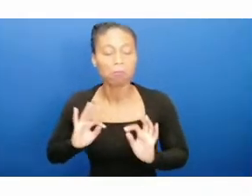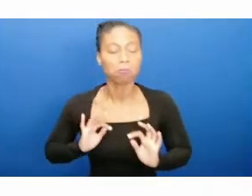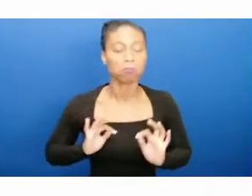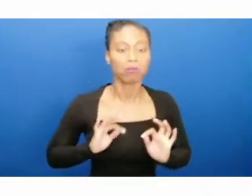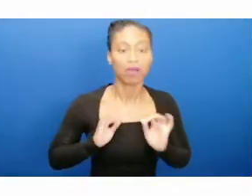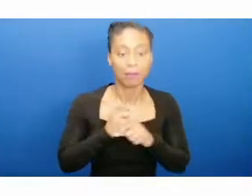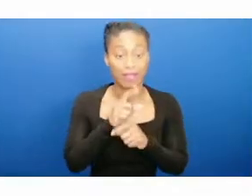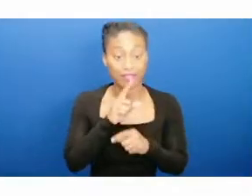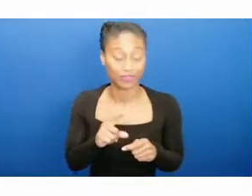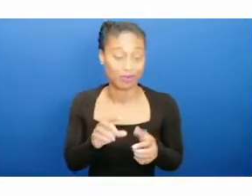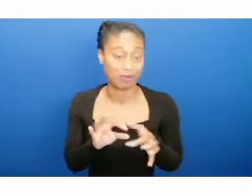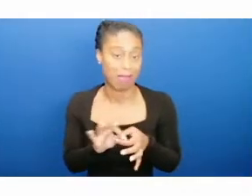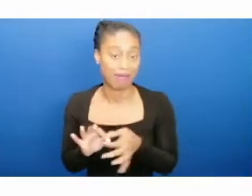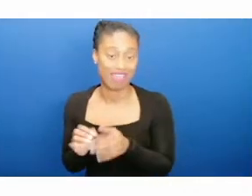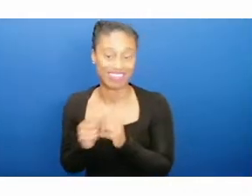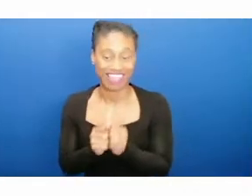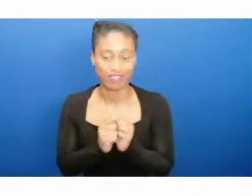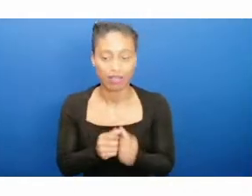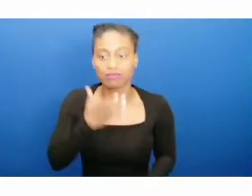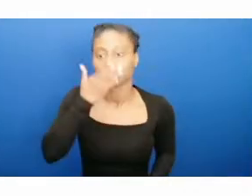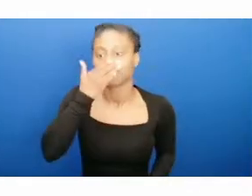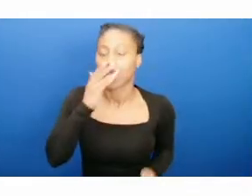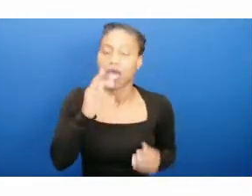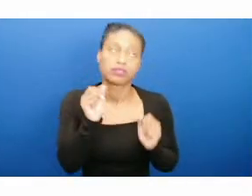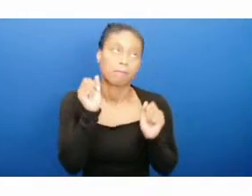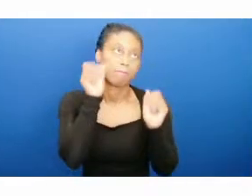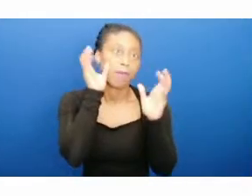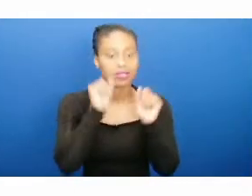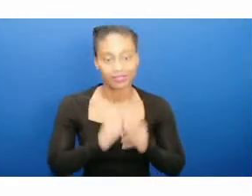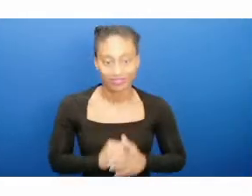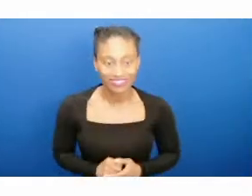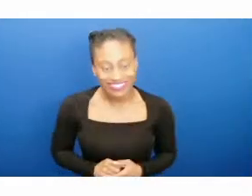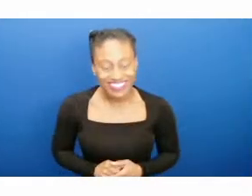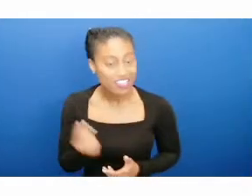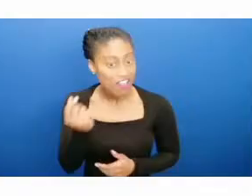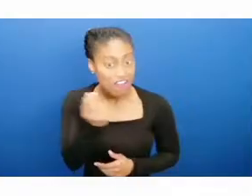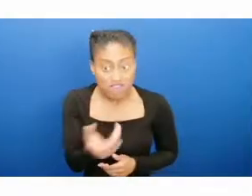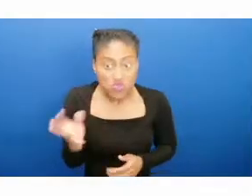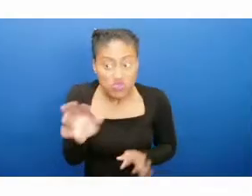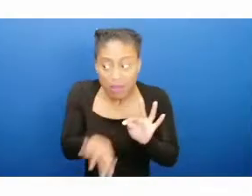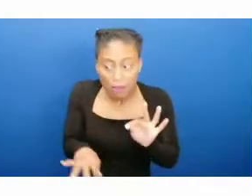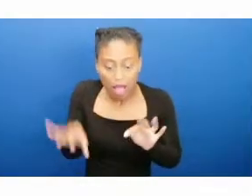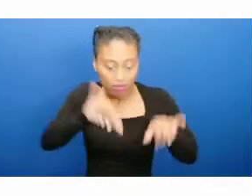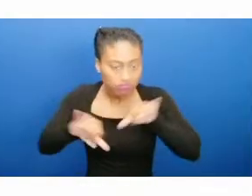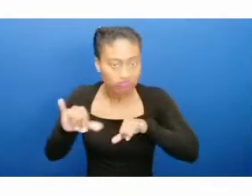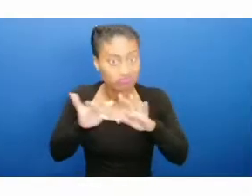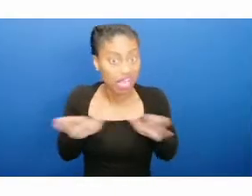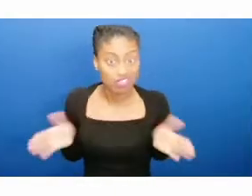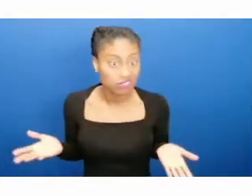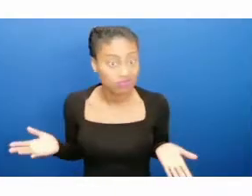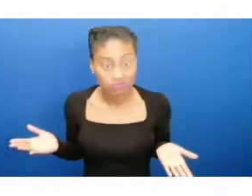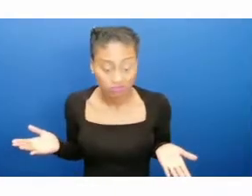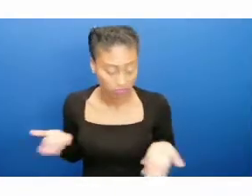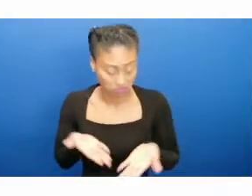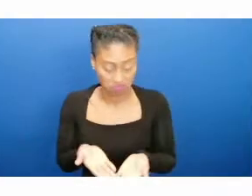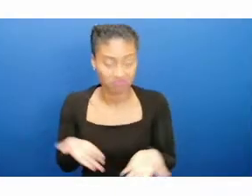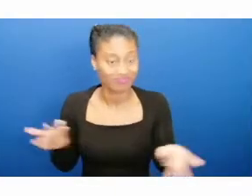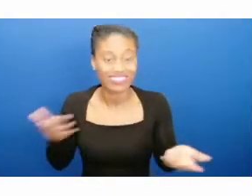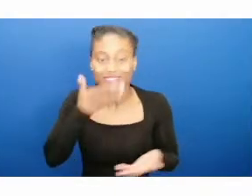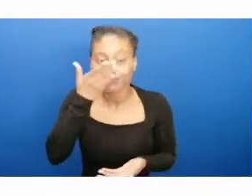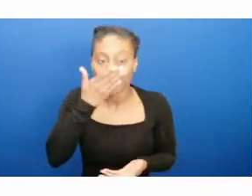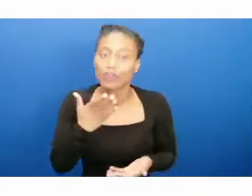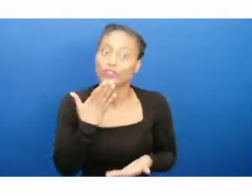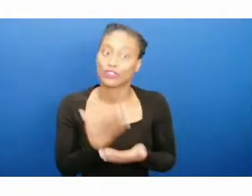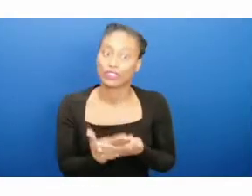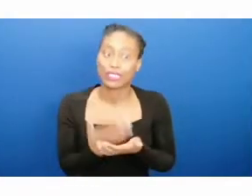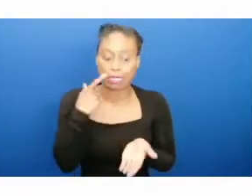Okay, and this smells amazing already. Just a few simple ingredients, and good smell is a great indicator